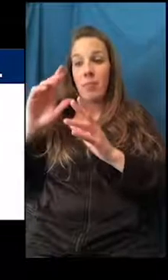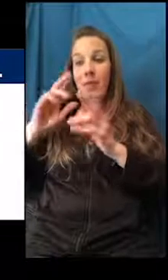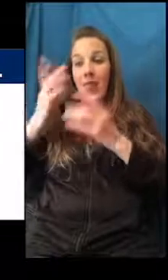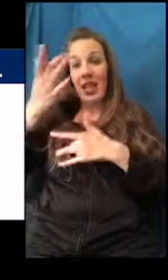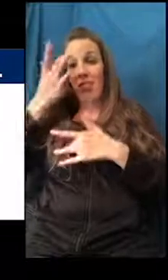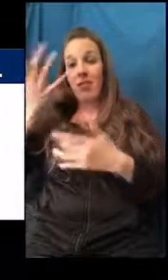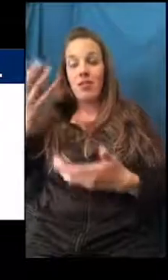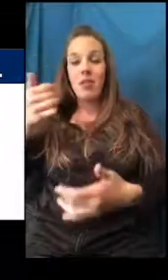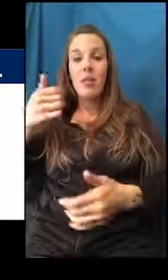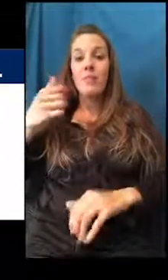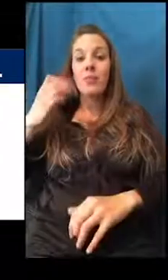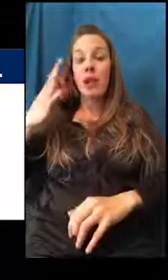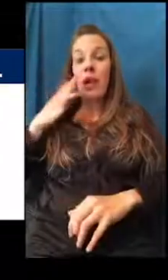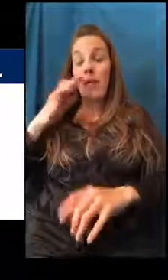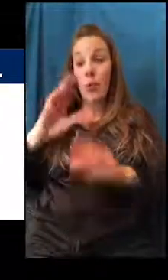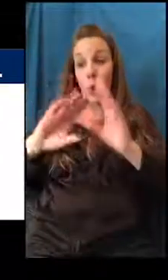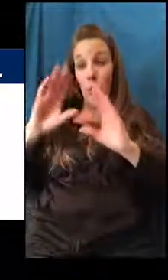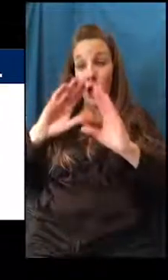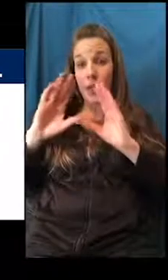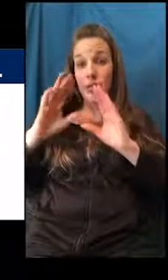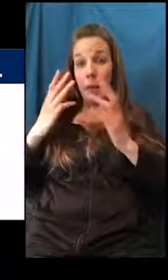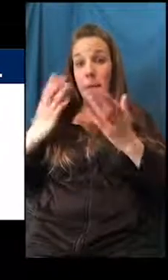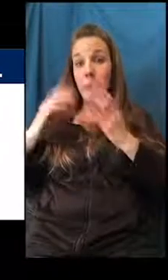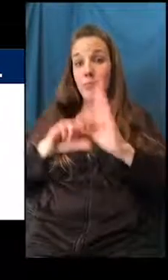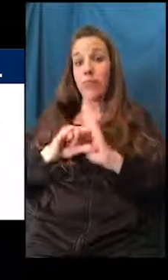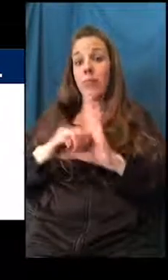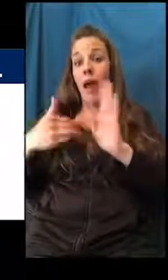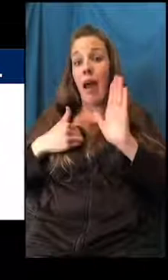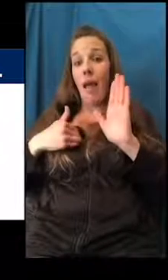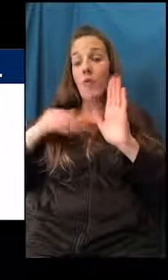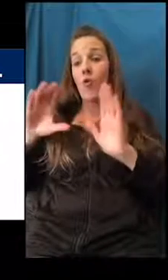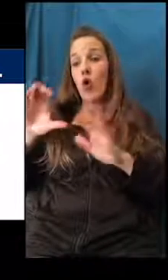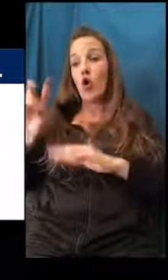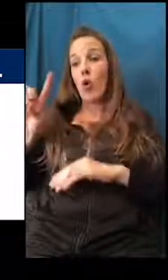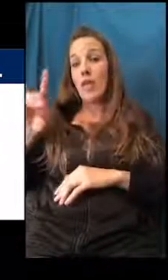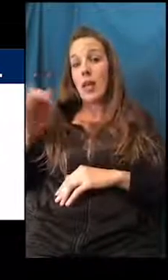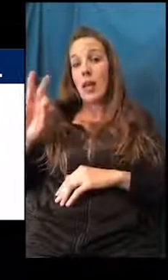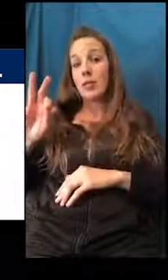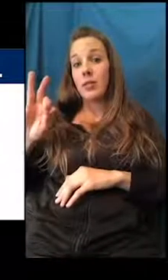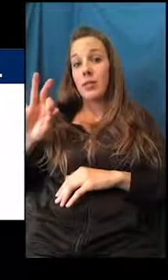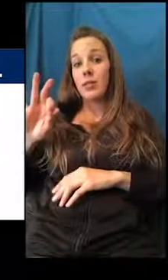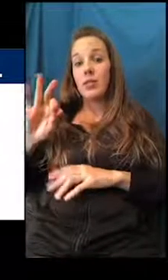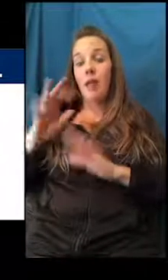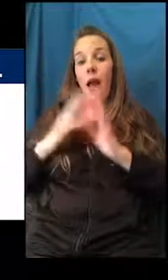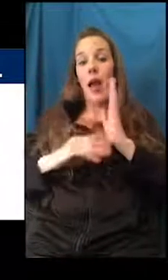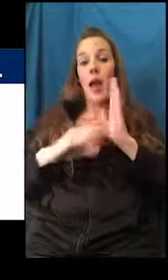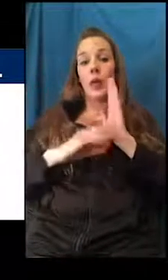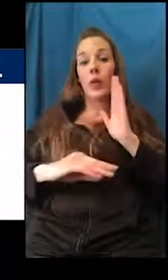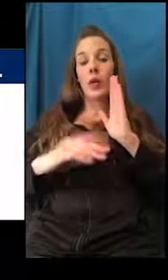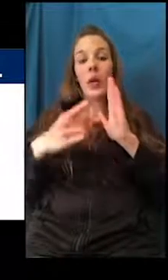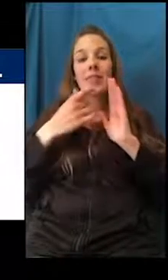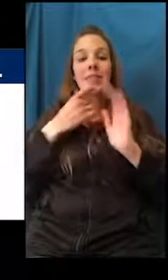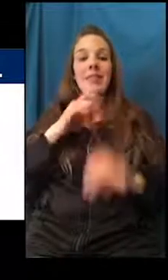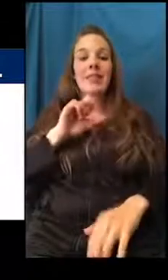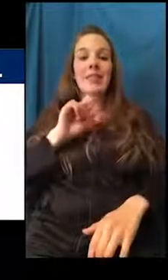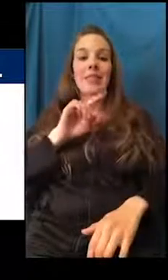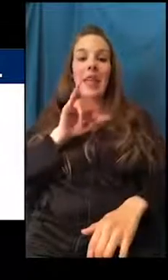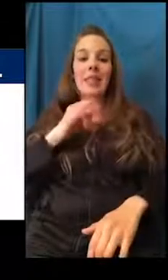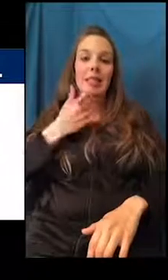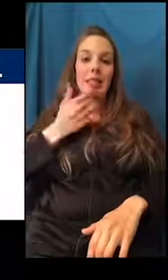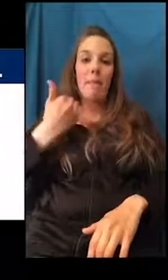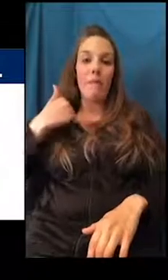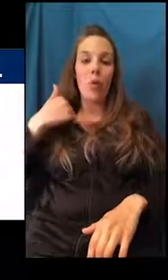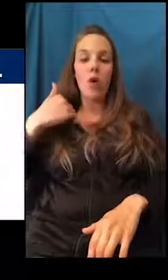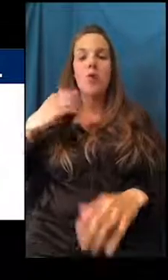you are worried that you may be symptomatic for COVID-19, echoing what Stacy had said before, call your